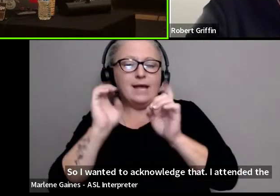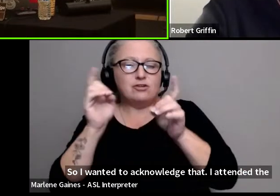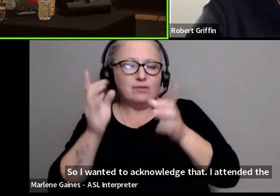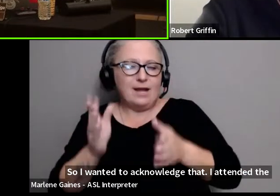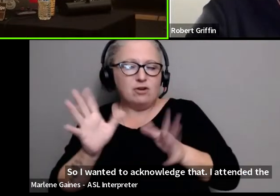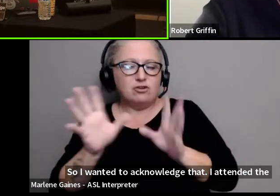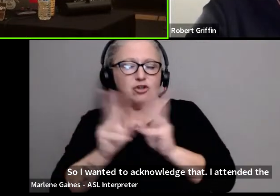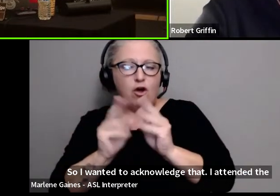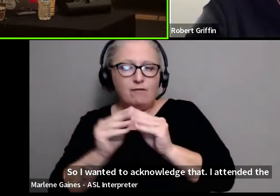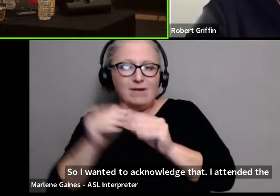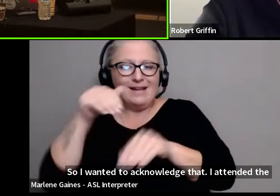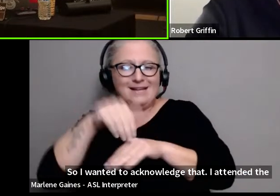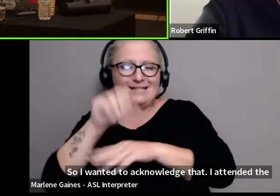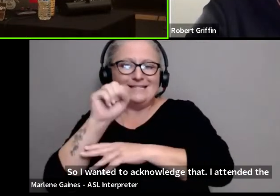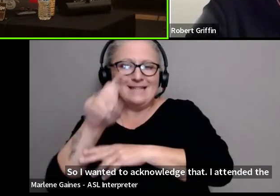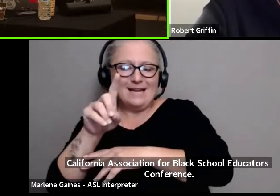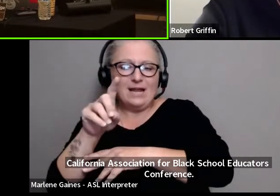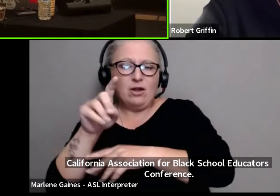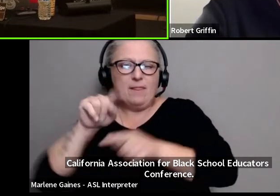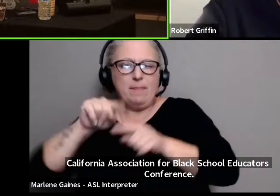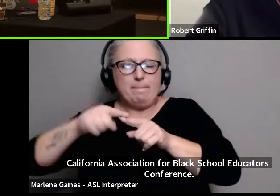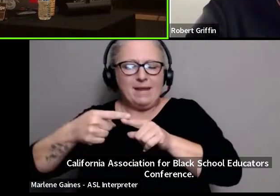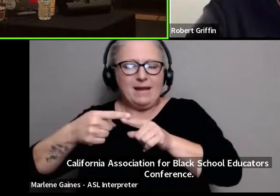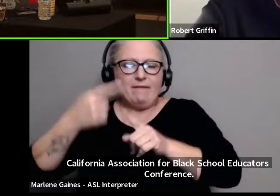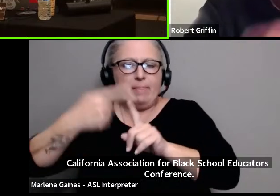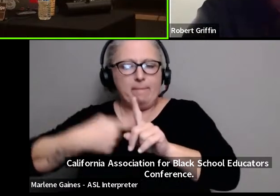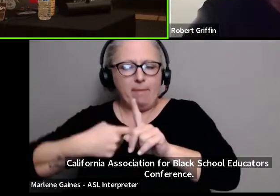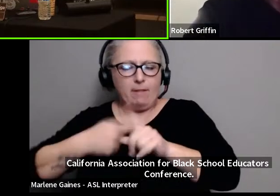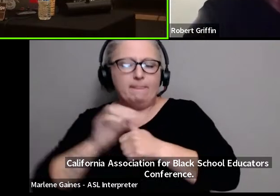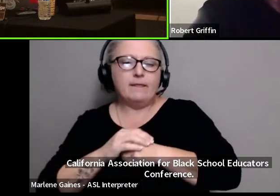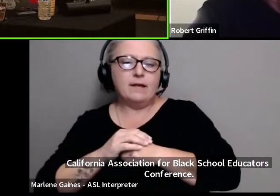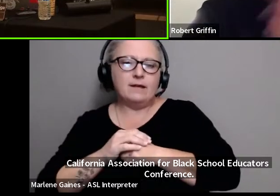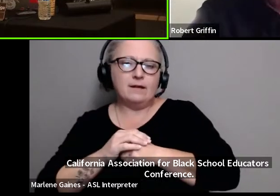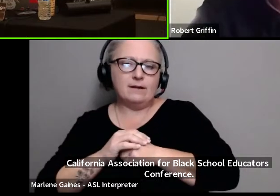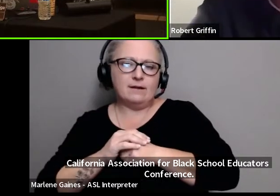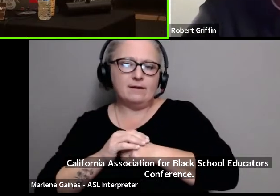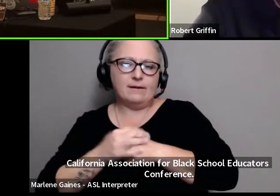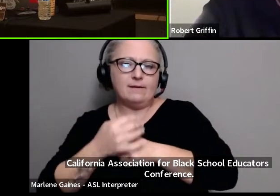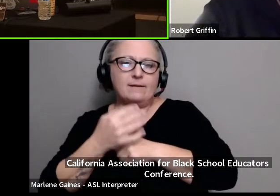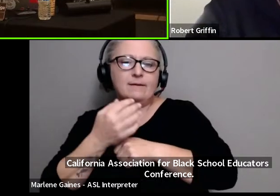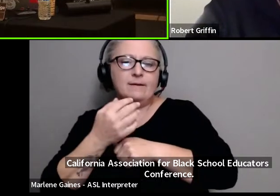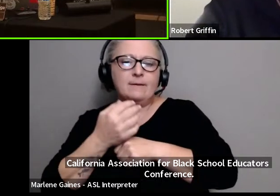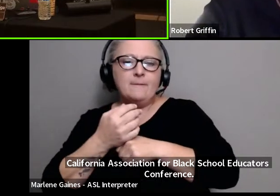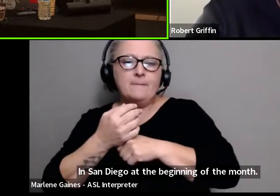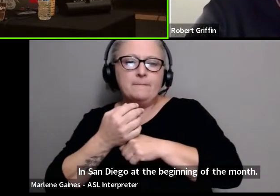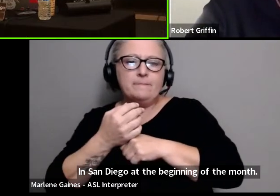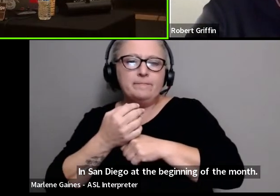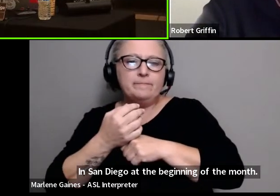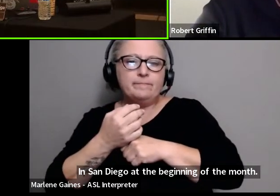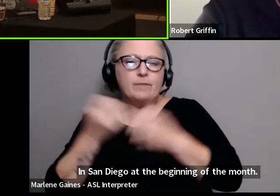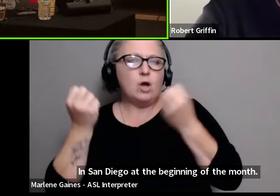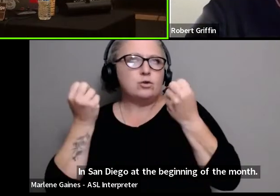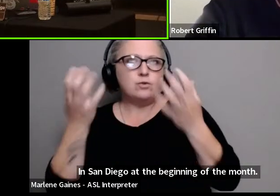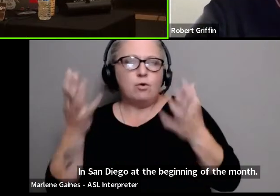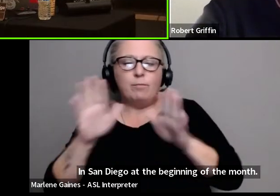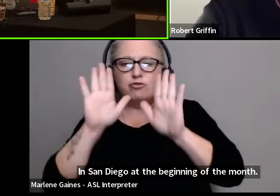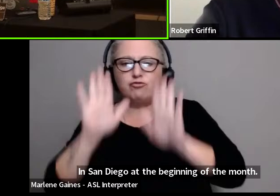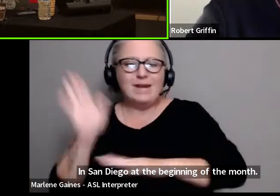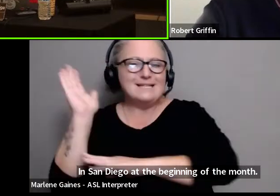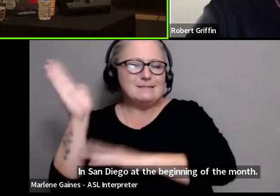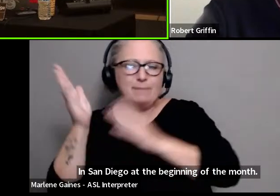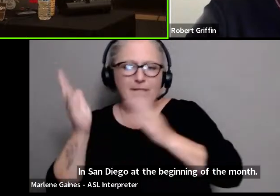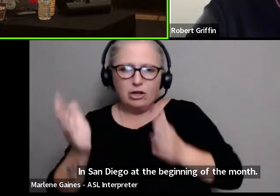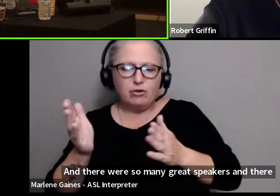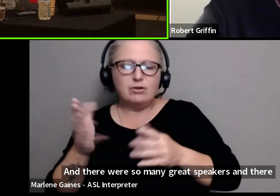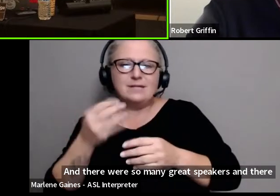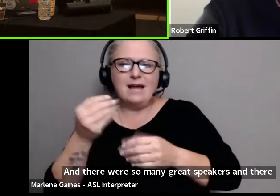Conference in San Diego at the beginning of the month. And there were so many great speakers, and there was a lot of